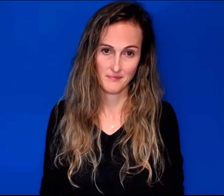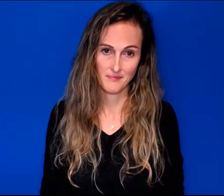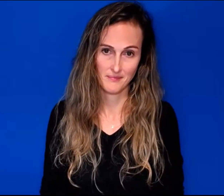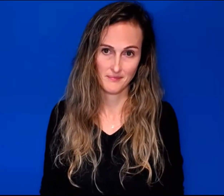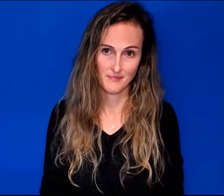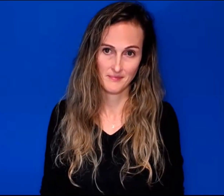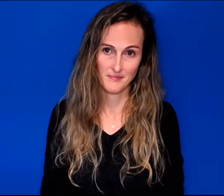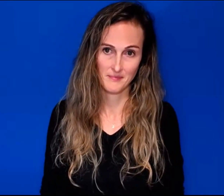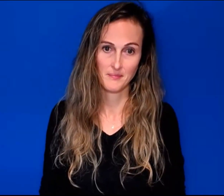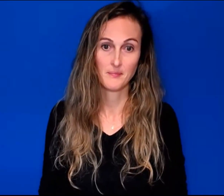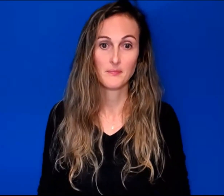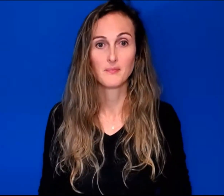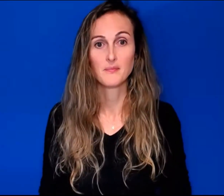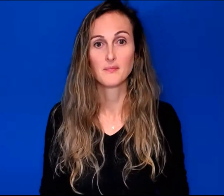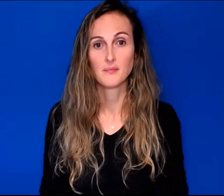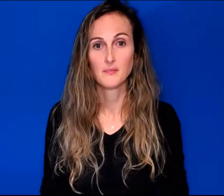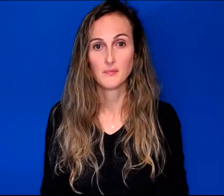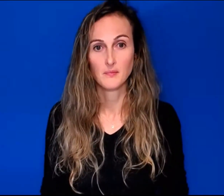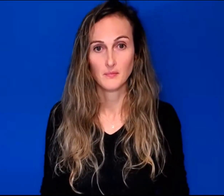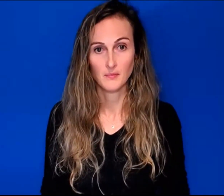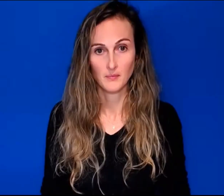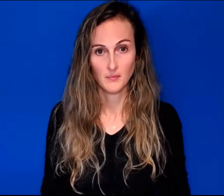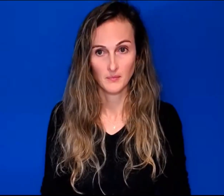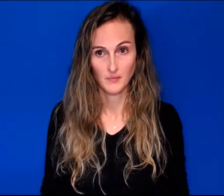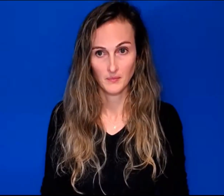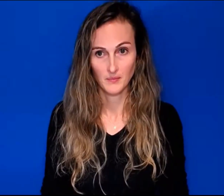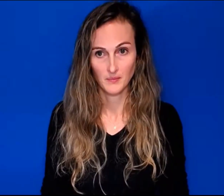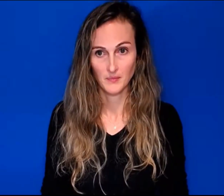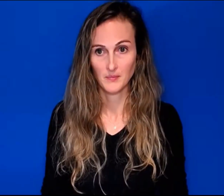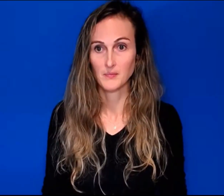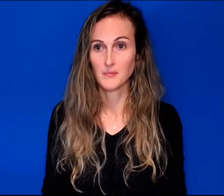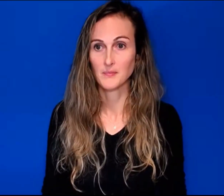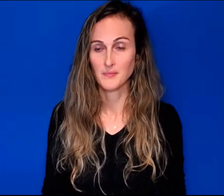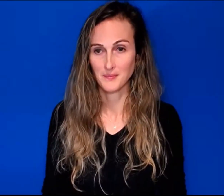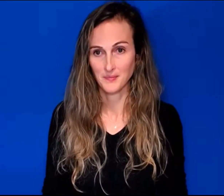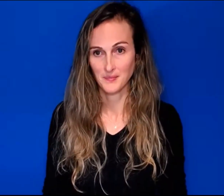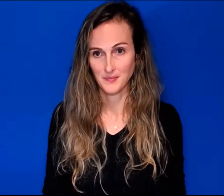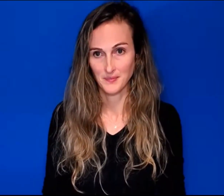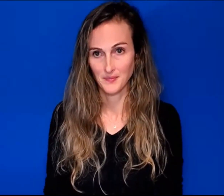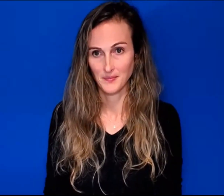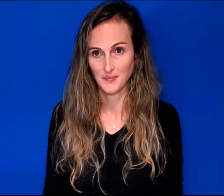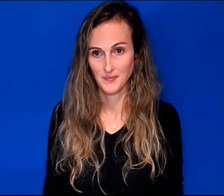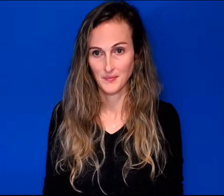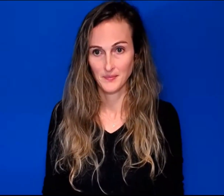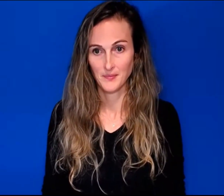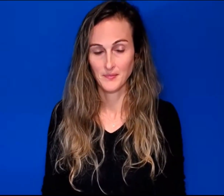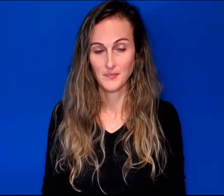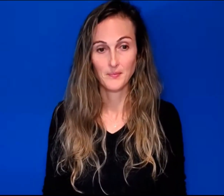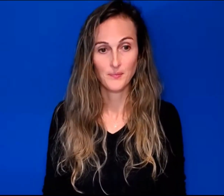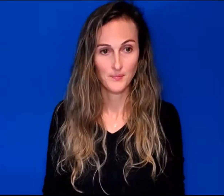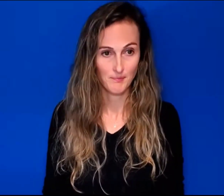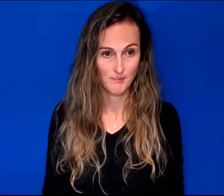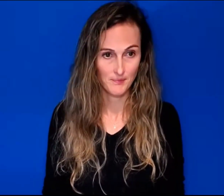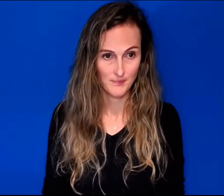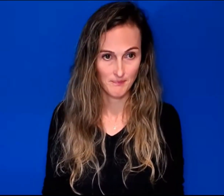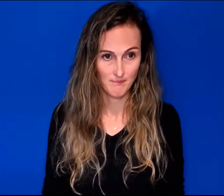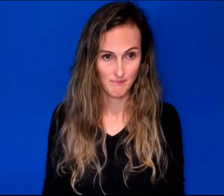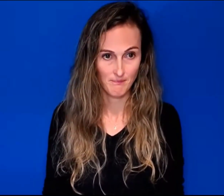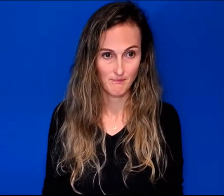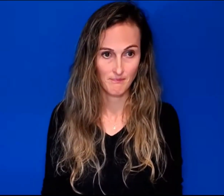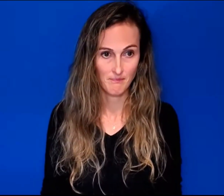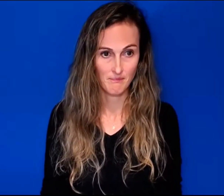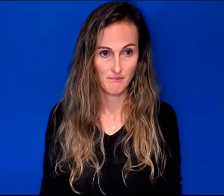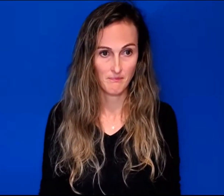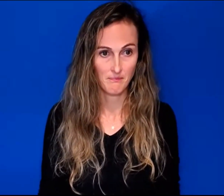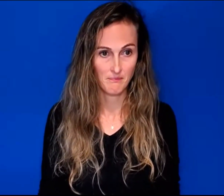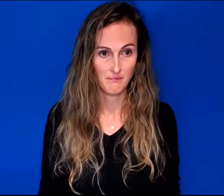awards presentations. Call for design awards and professional achievement awards are open right now. And we'll be